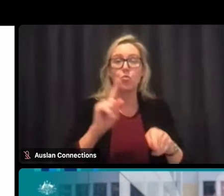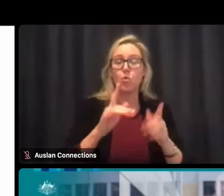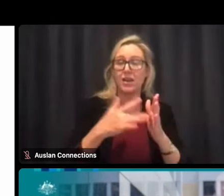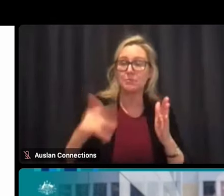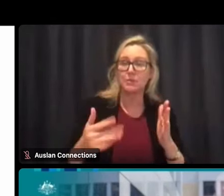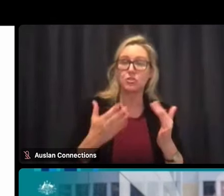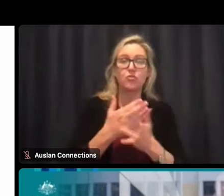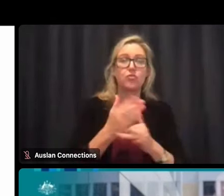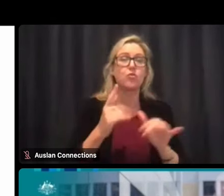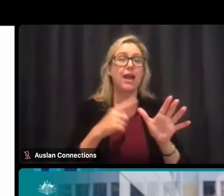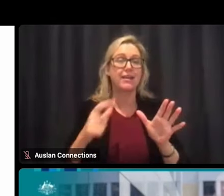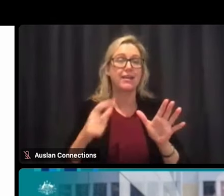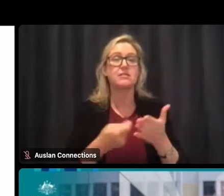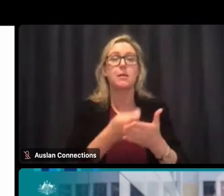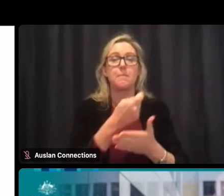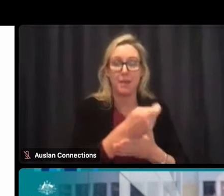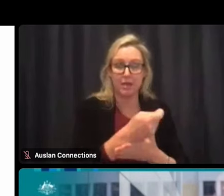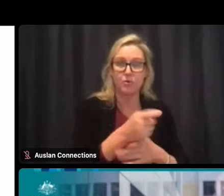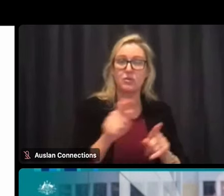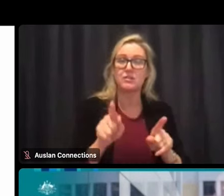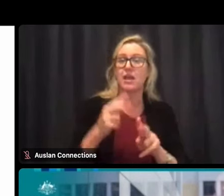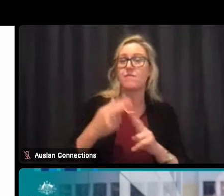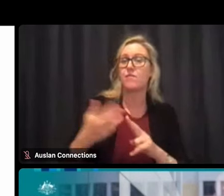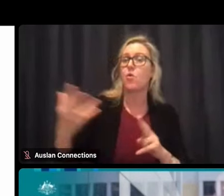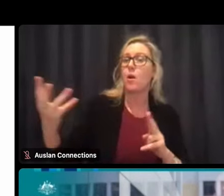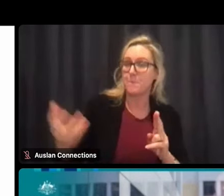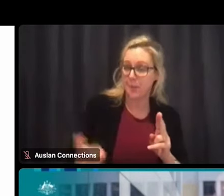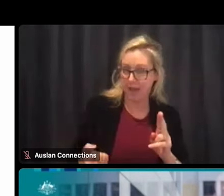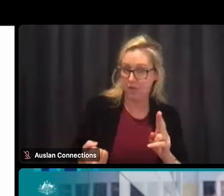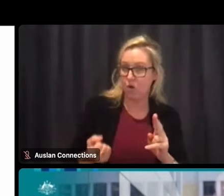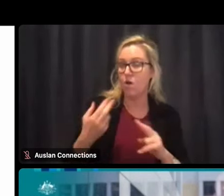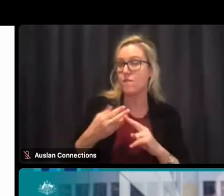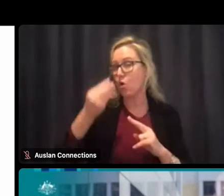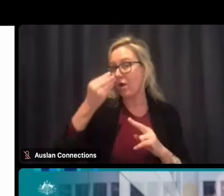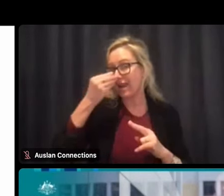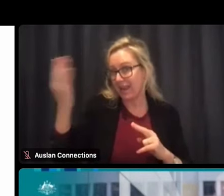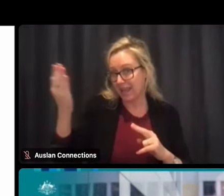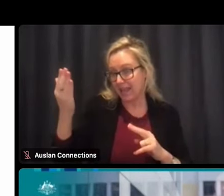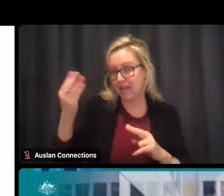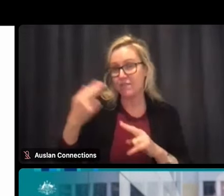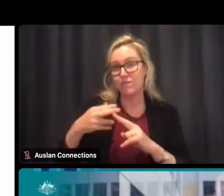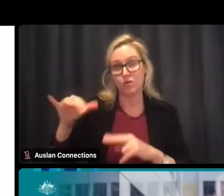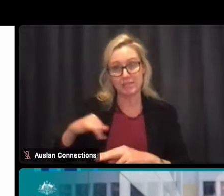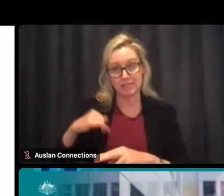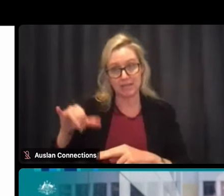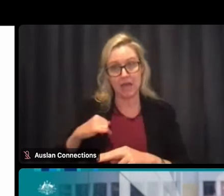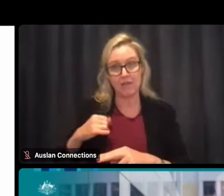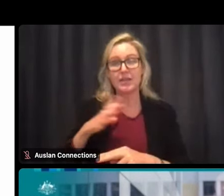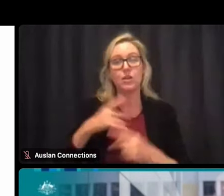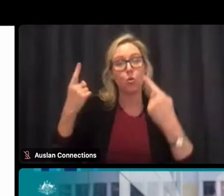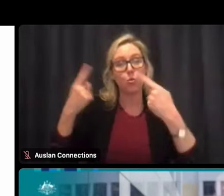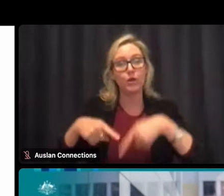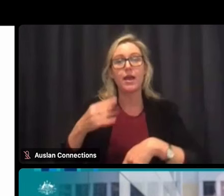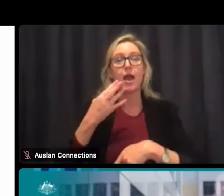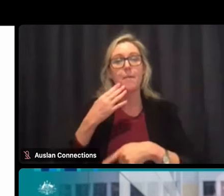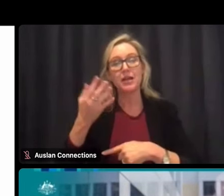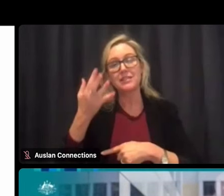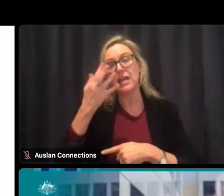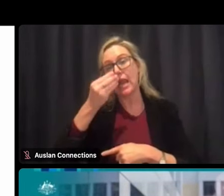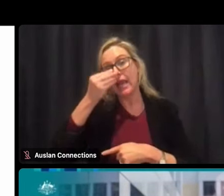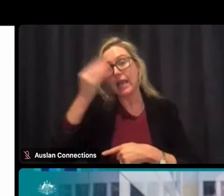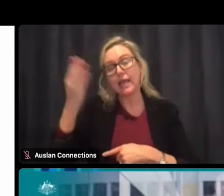through accounts payable. Similarly for payroll, with leave entitlements, a similar basis, is that how much of the leave entitlements relate